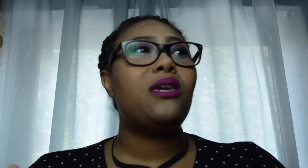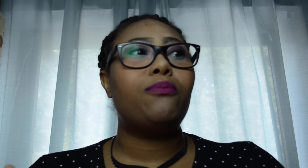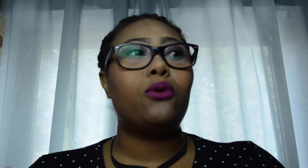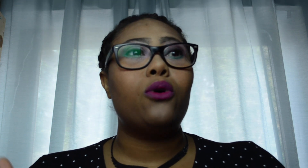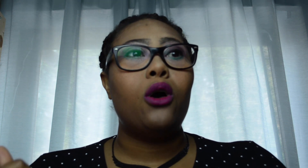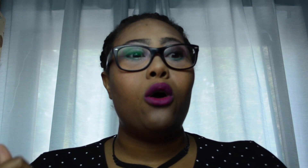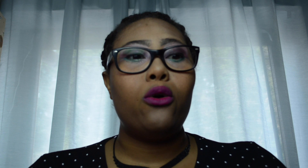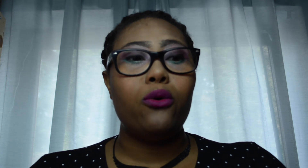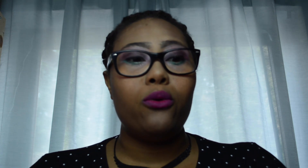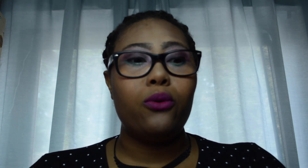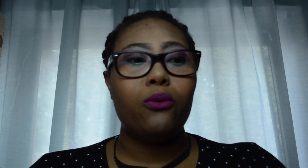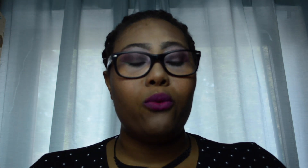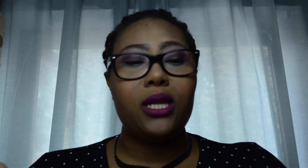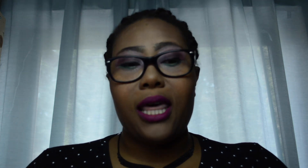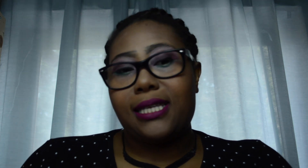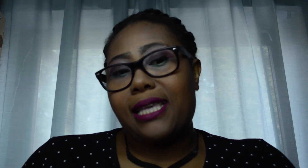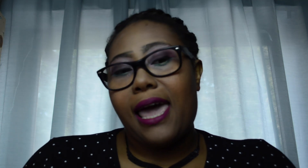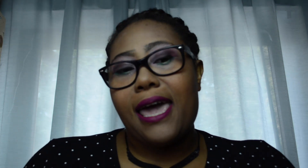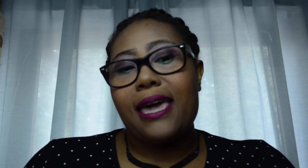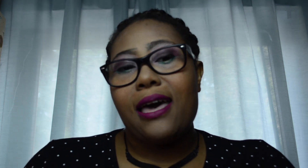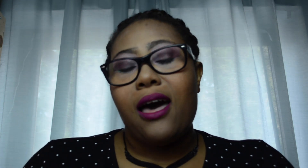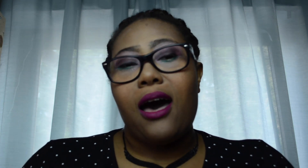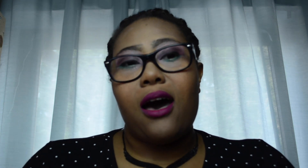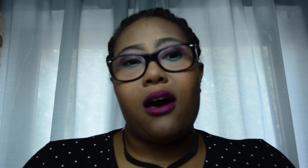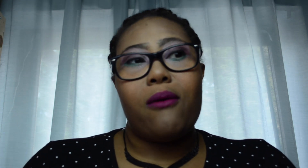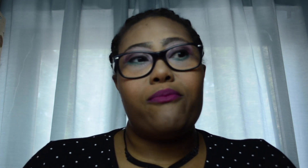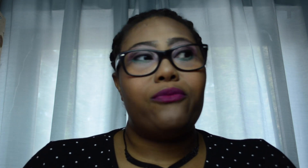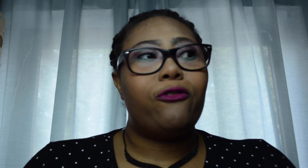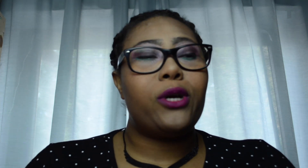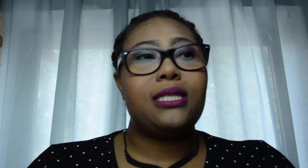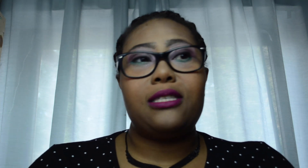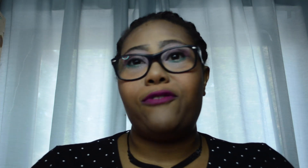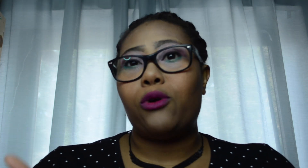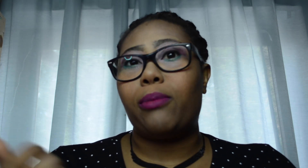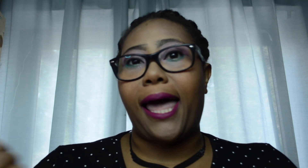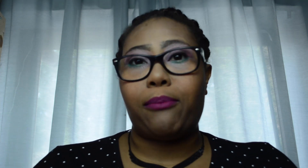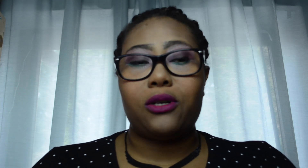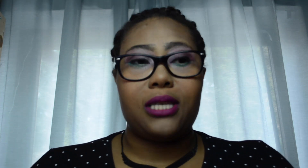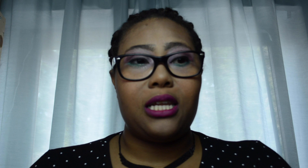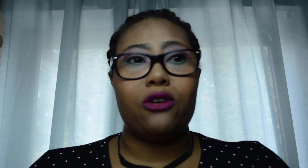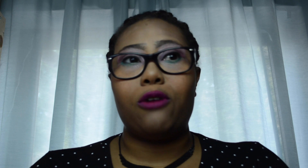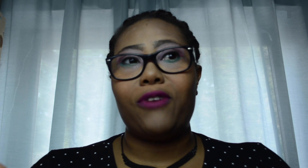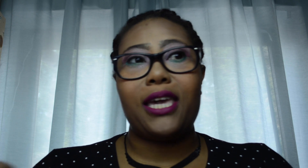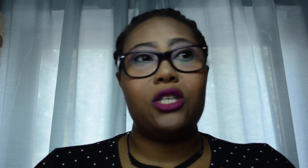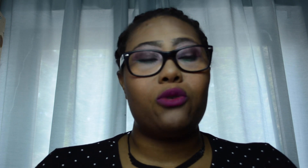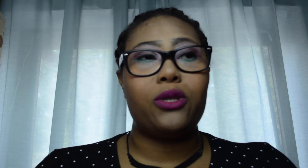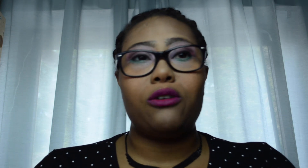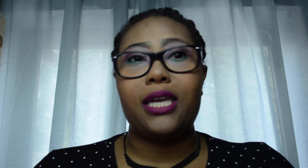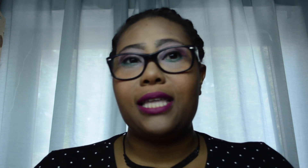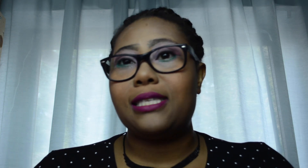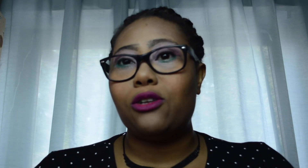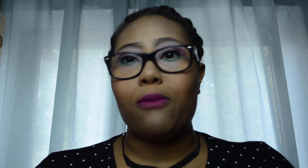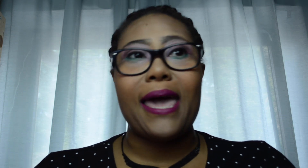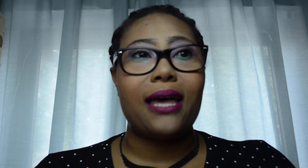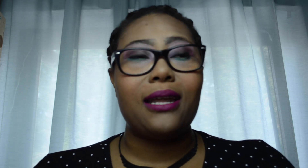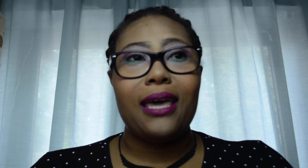some people who, when they say, for instance, if you're a black person and you're on vacation with your